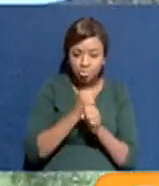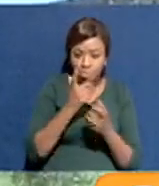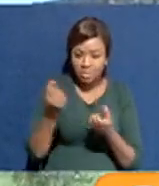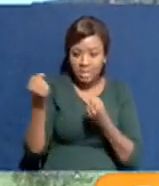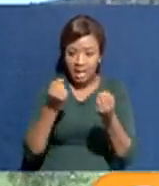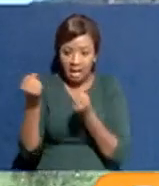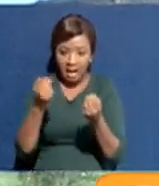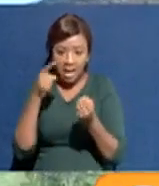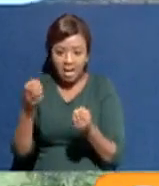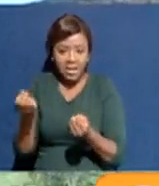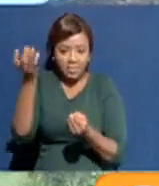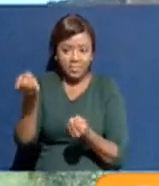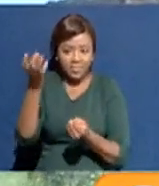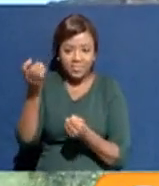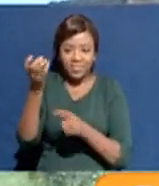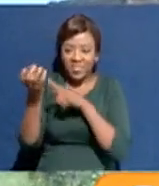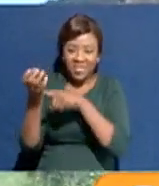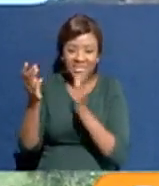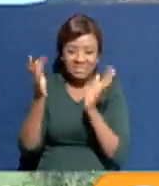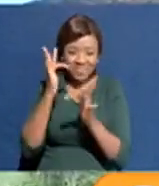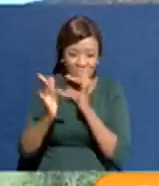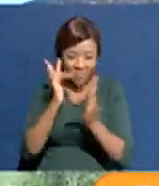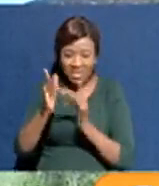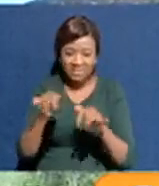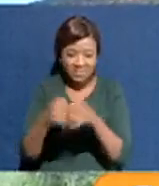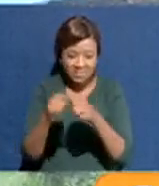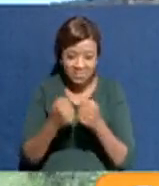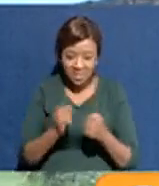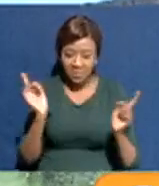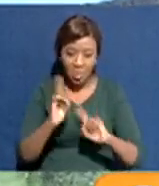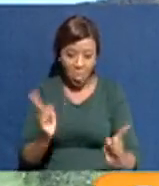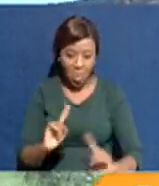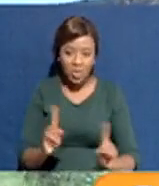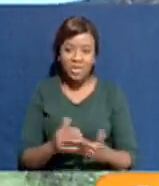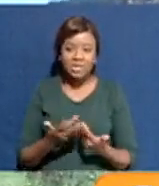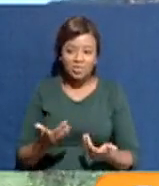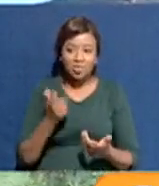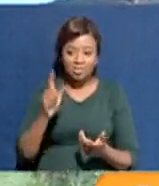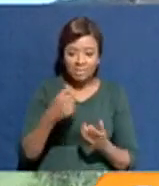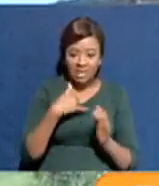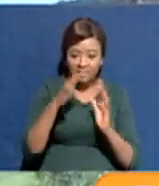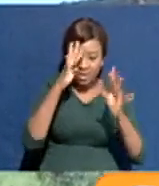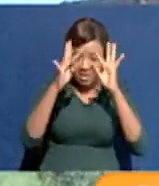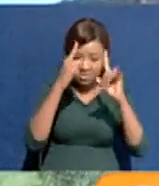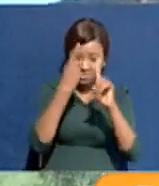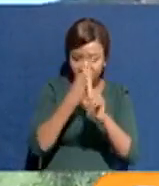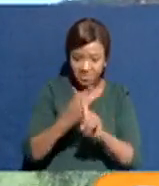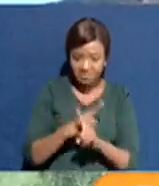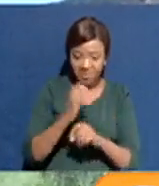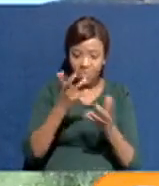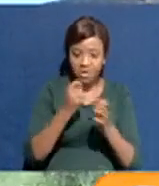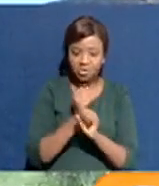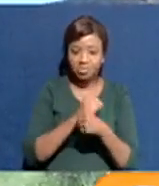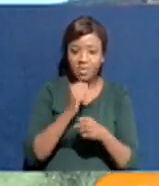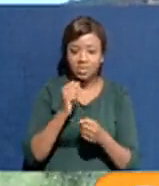efficiently and they're emitting less, because our trucks must emit. So we have to have a few initiatives to ensure that they